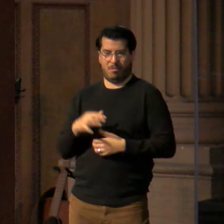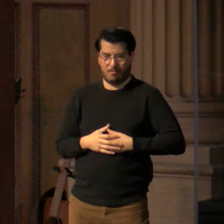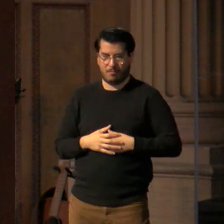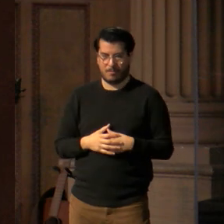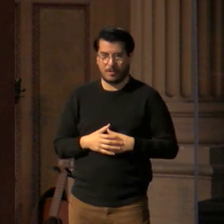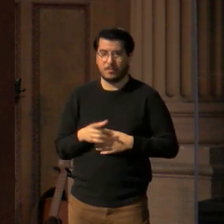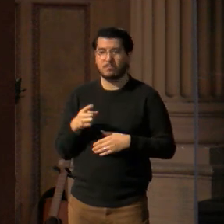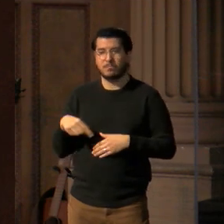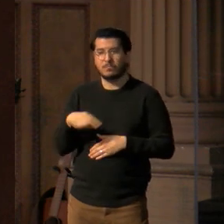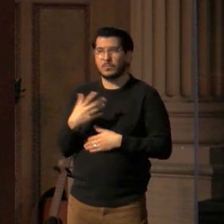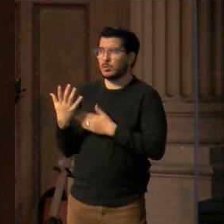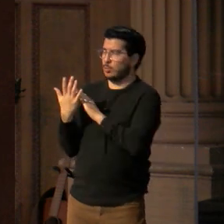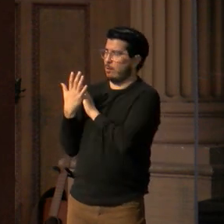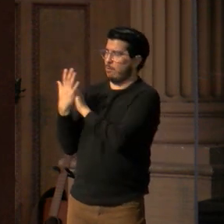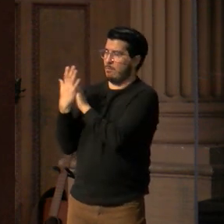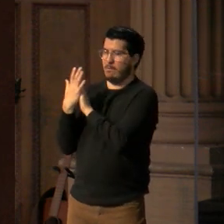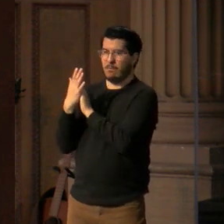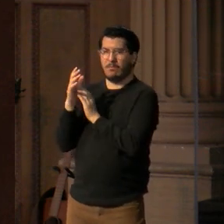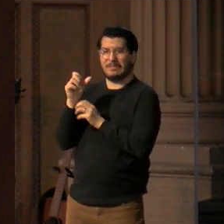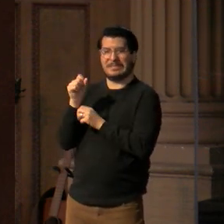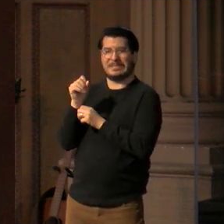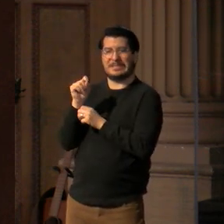You who are spiritual should restore him.